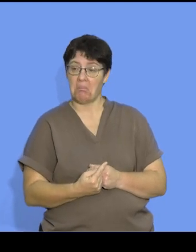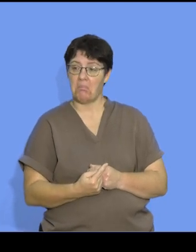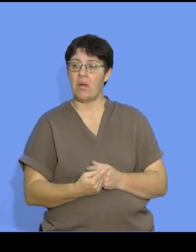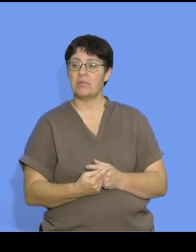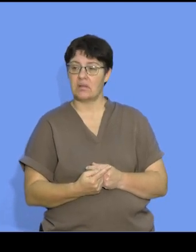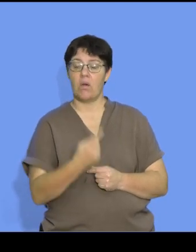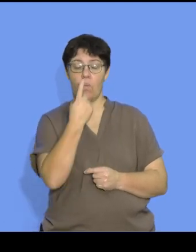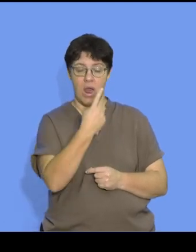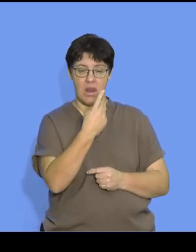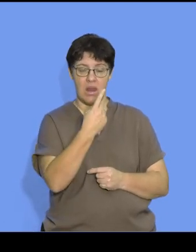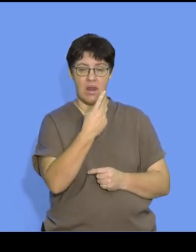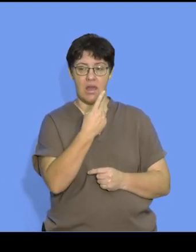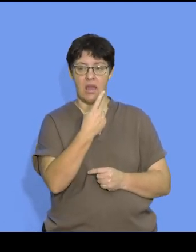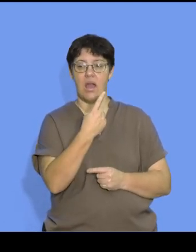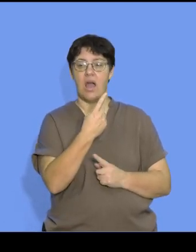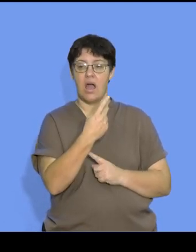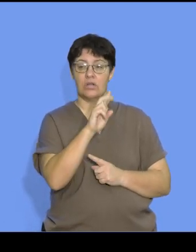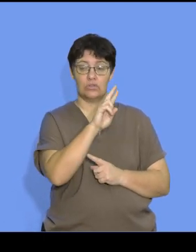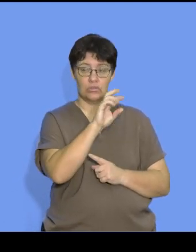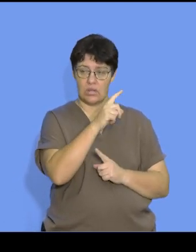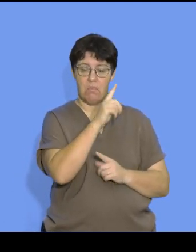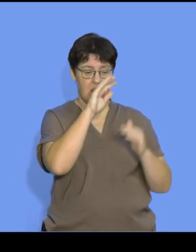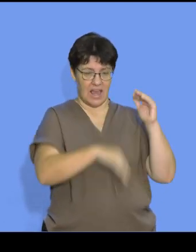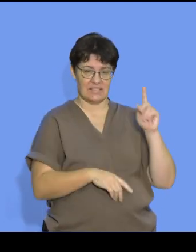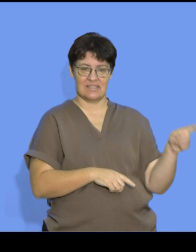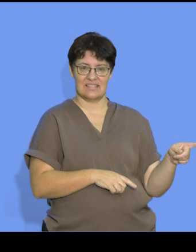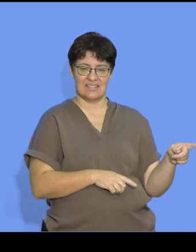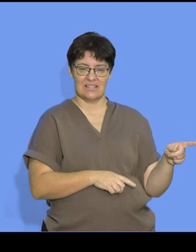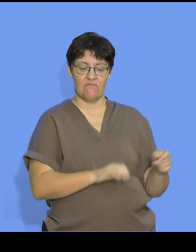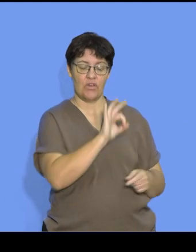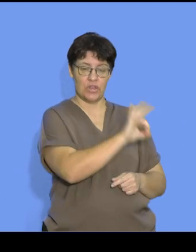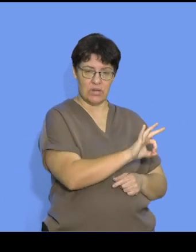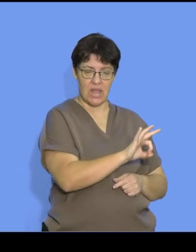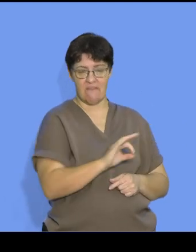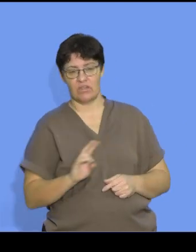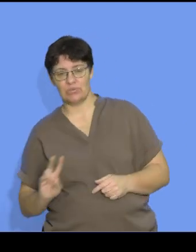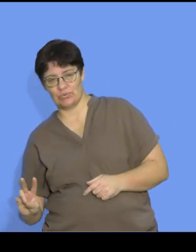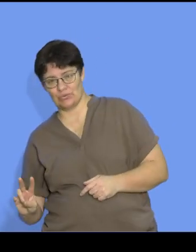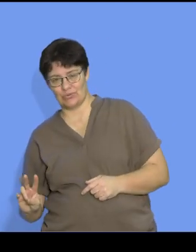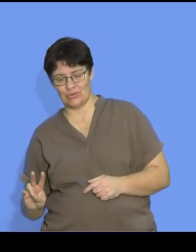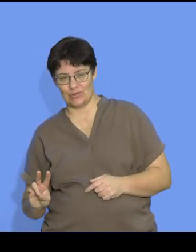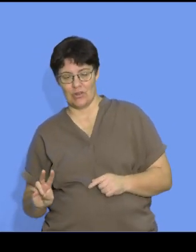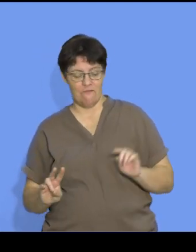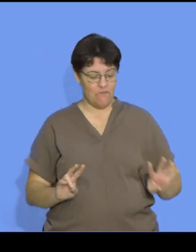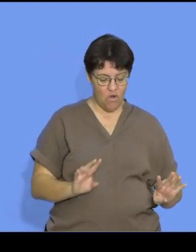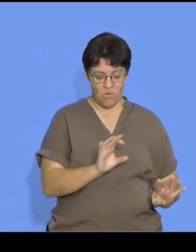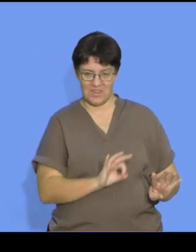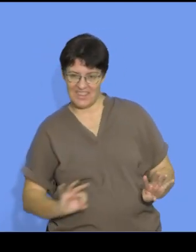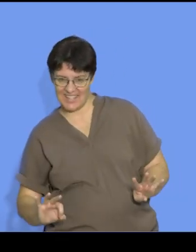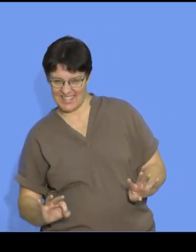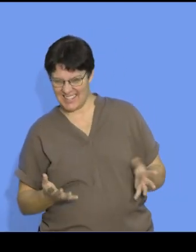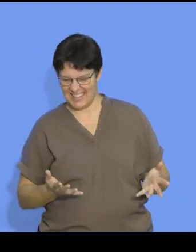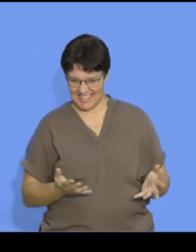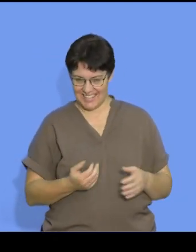1 less than the actual gigabyte number. So for 3 gigabytes, I had 2 common differences. So